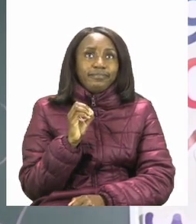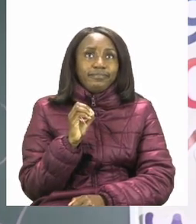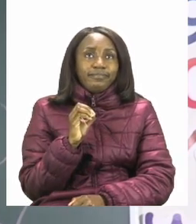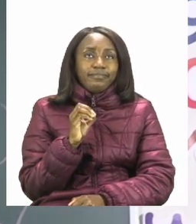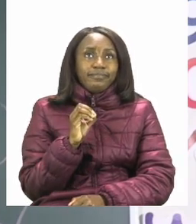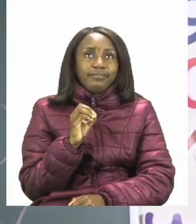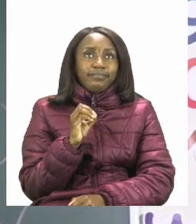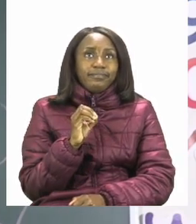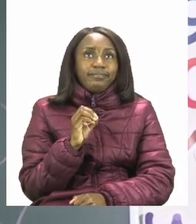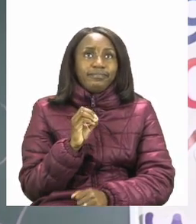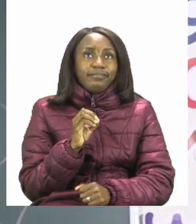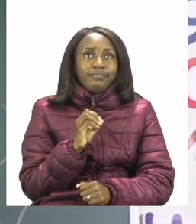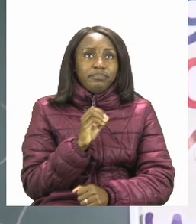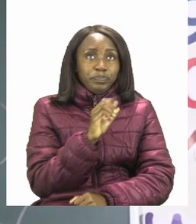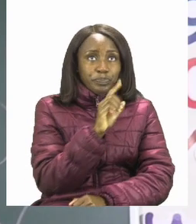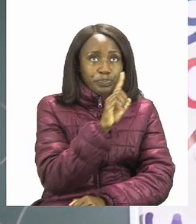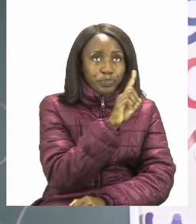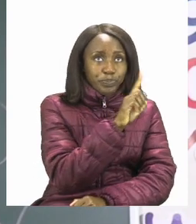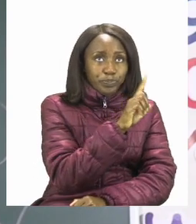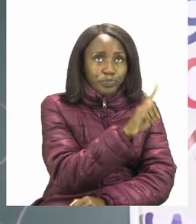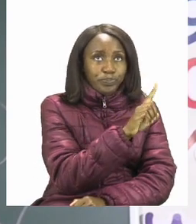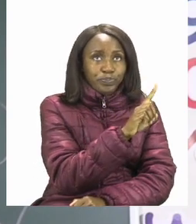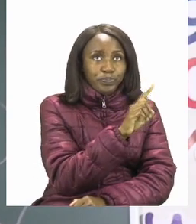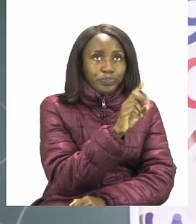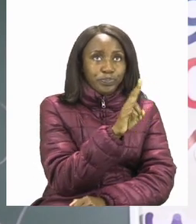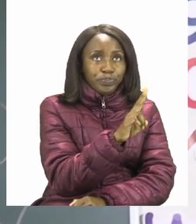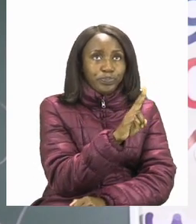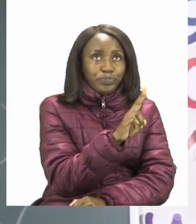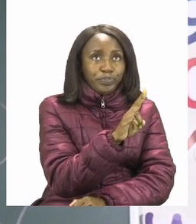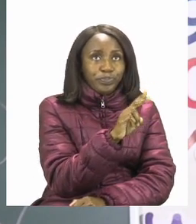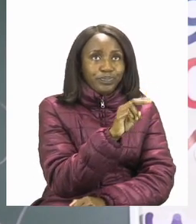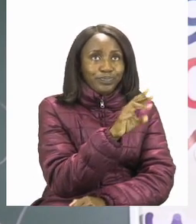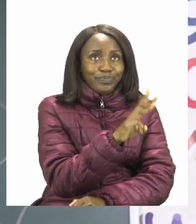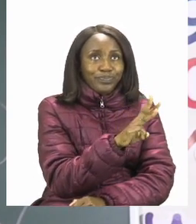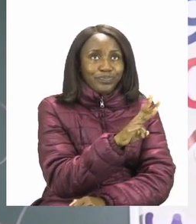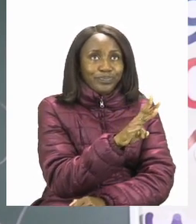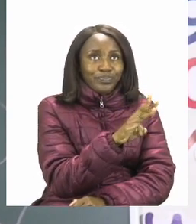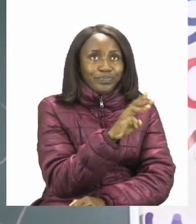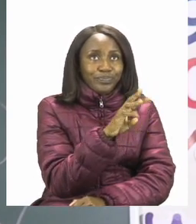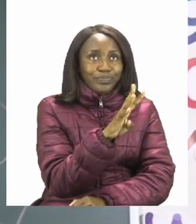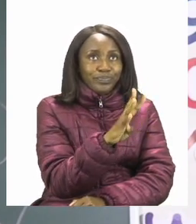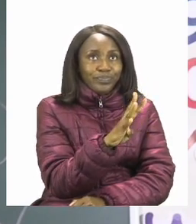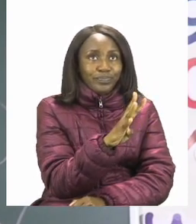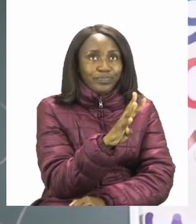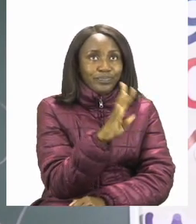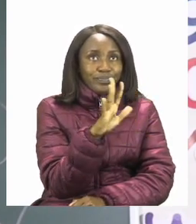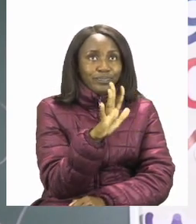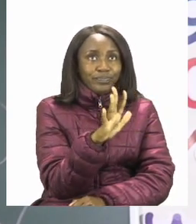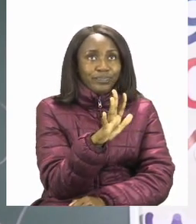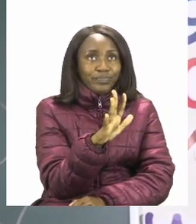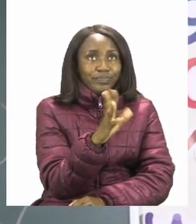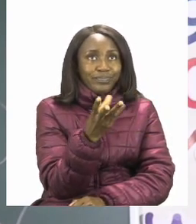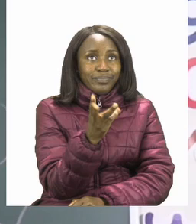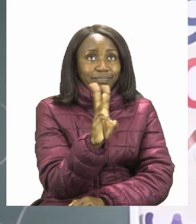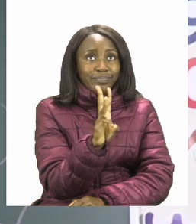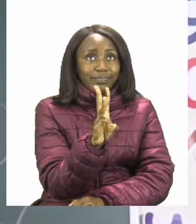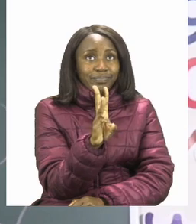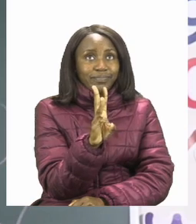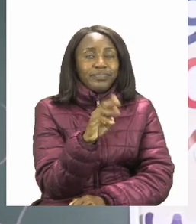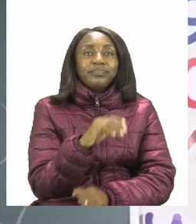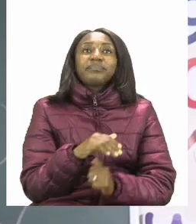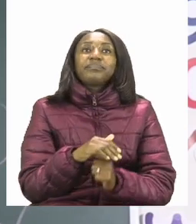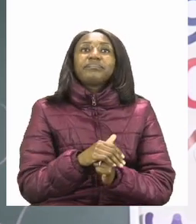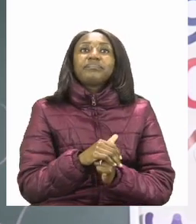Let's count the next one. 1, 2, 3, 4, 5,